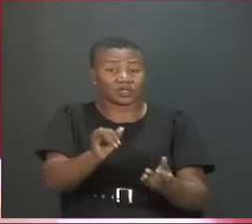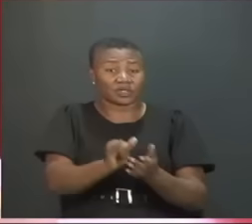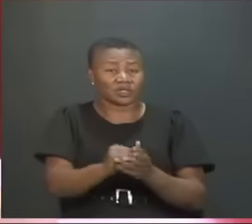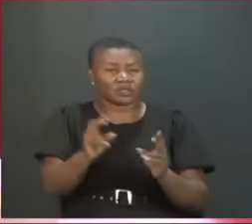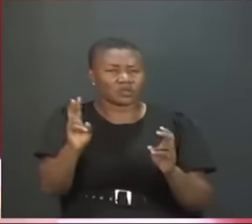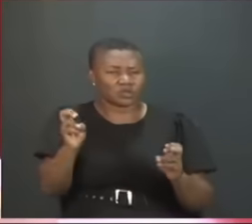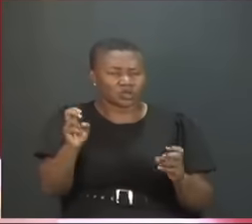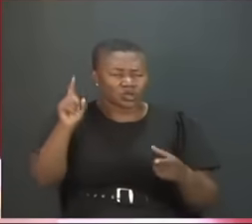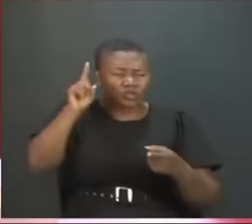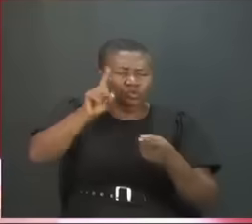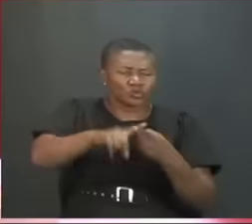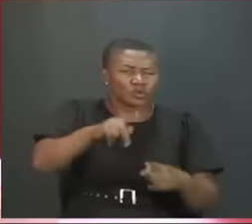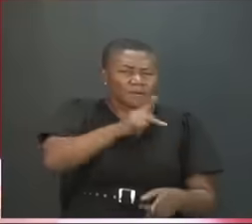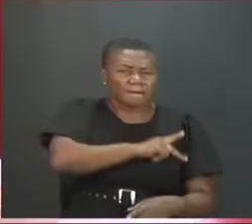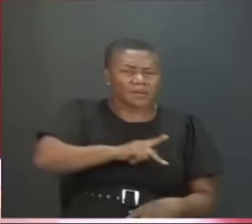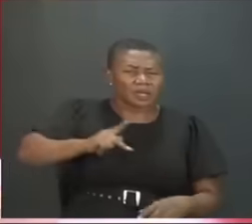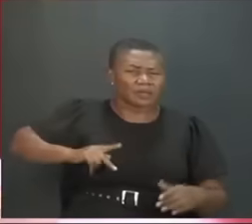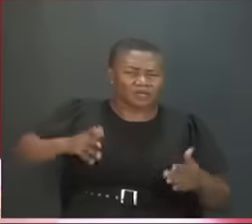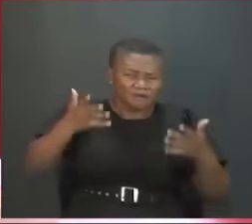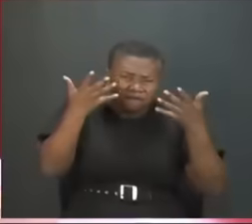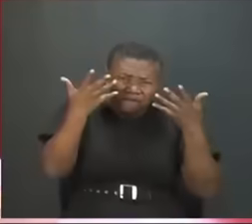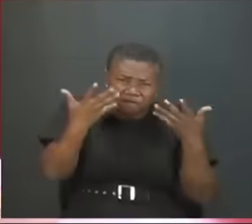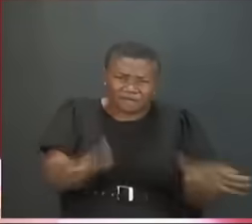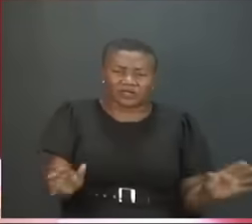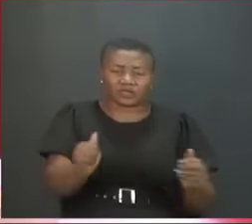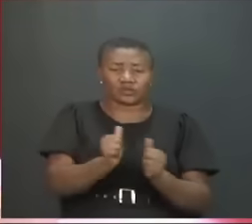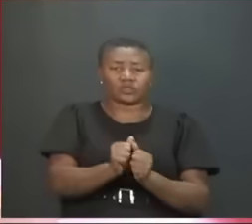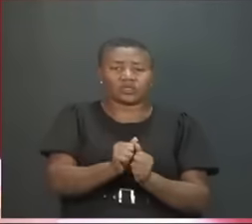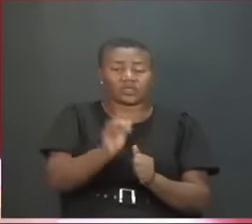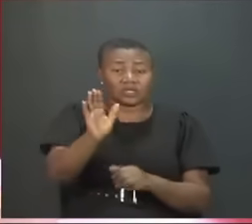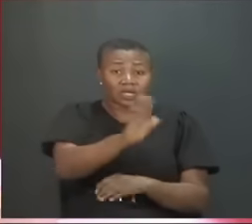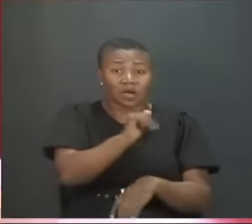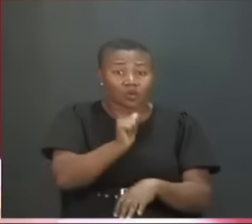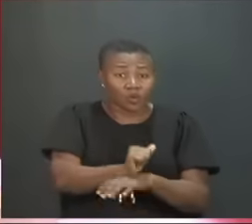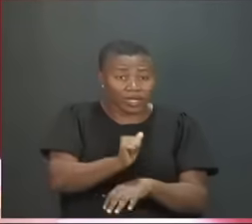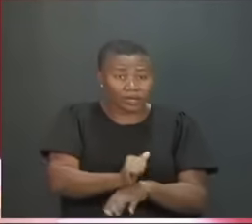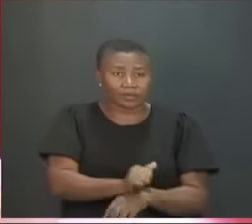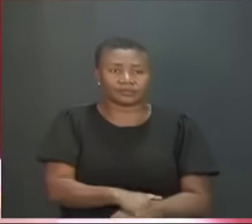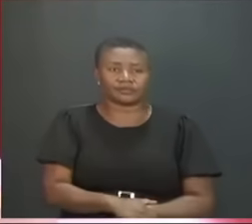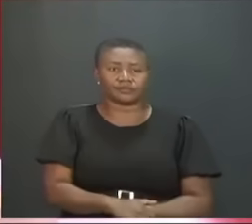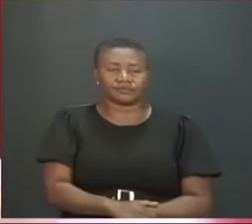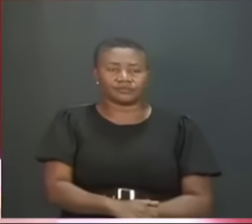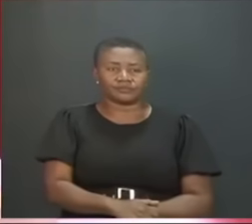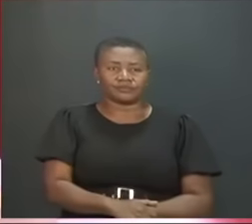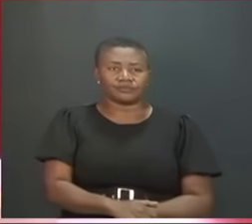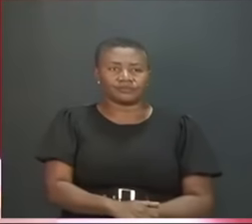has completed the process of dealing with that matter. You understand?